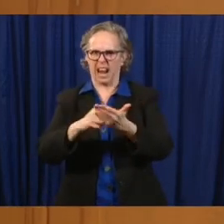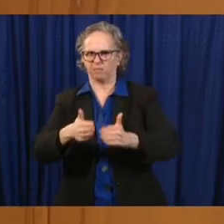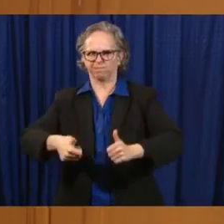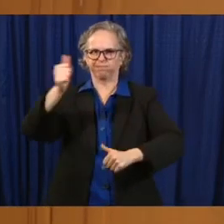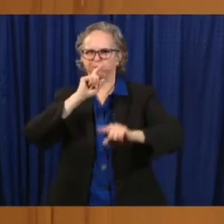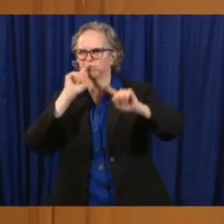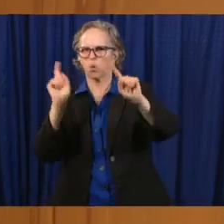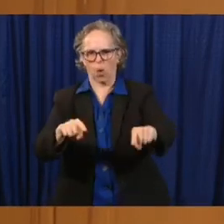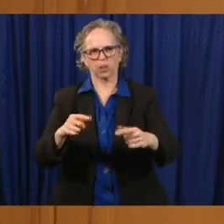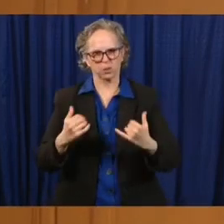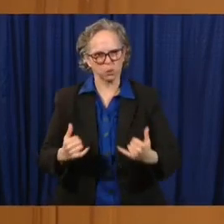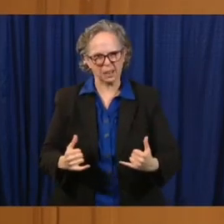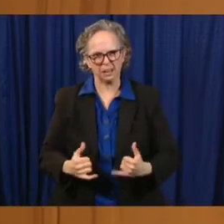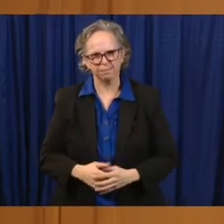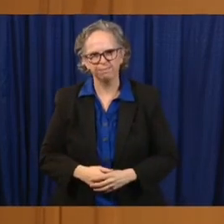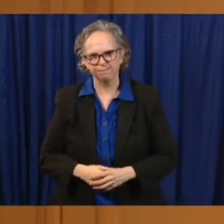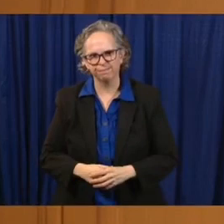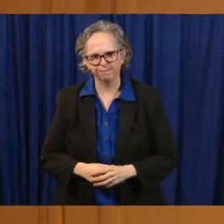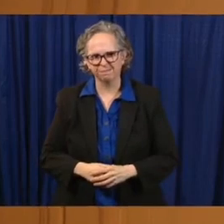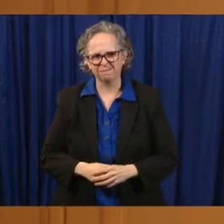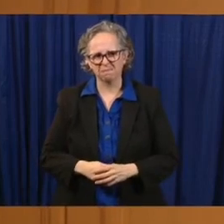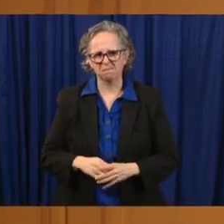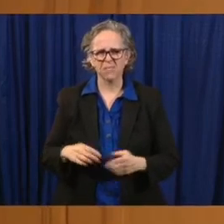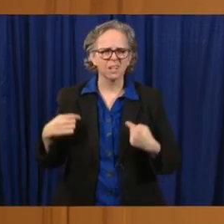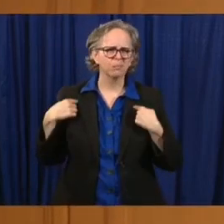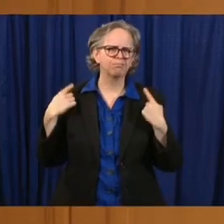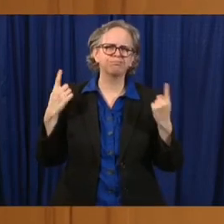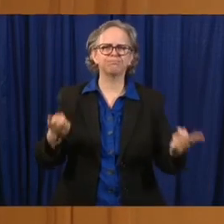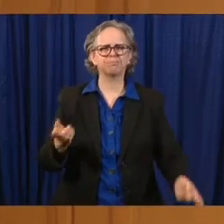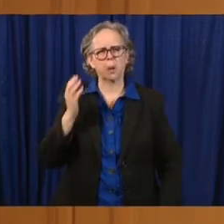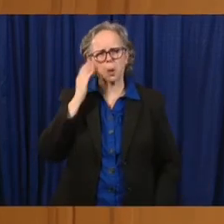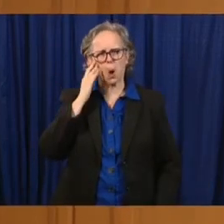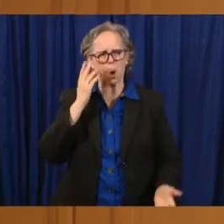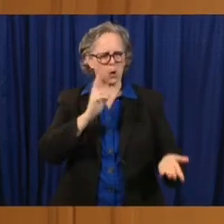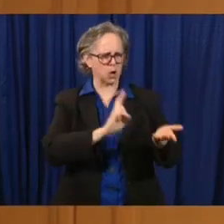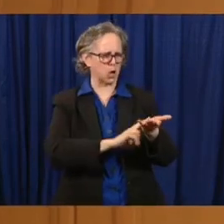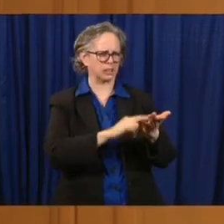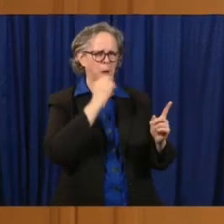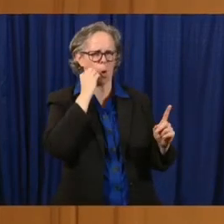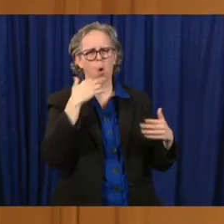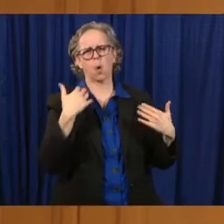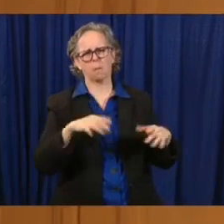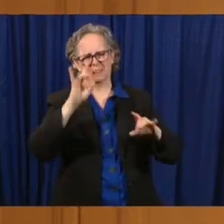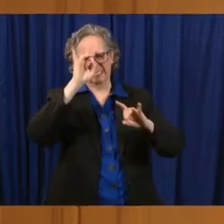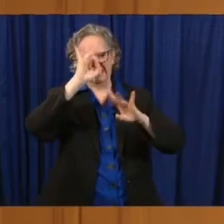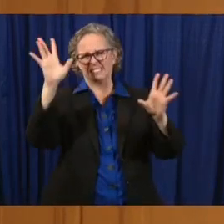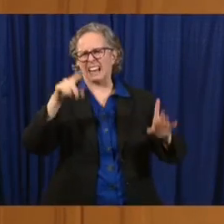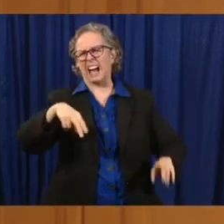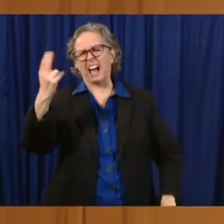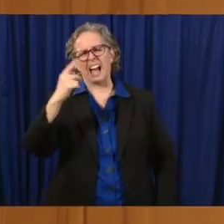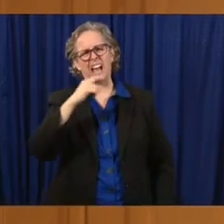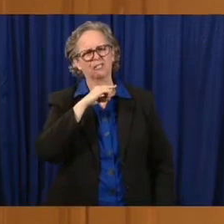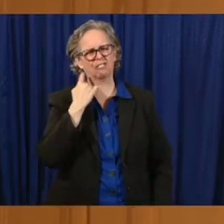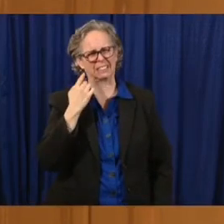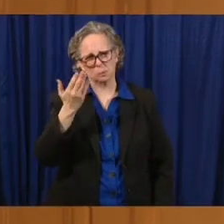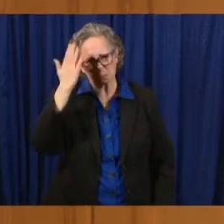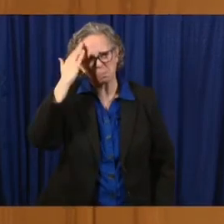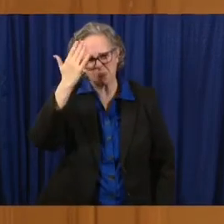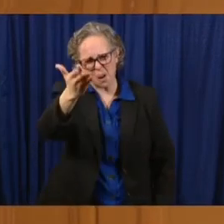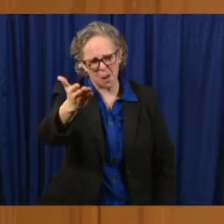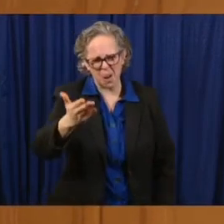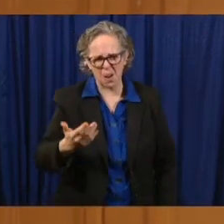very important. We've known all along that nursing homes were going to be a very high-risk place for us in Ohio, as it is